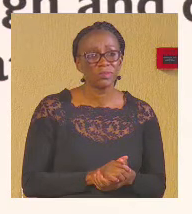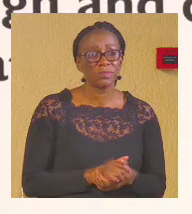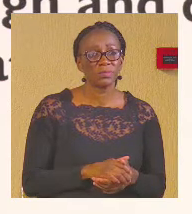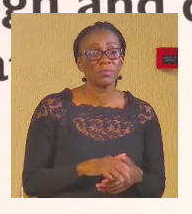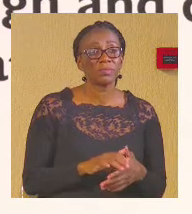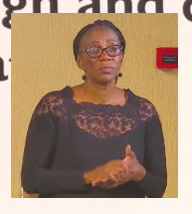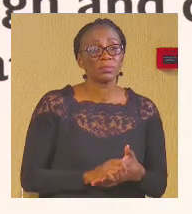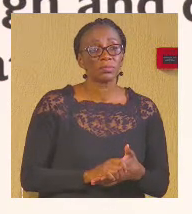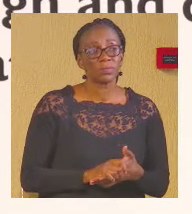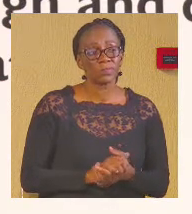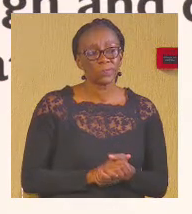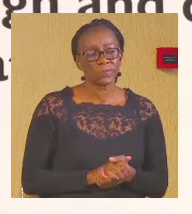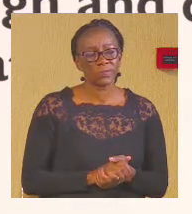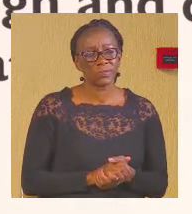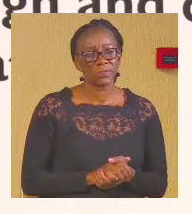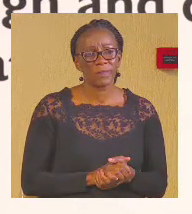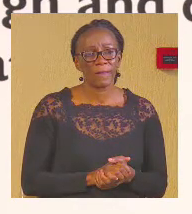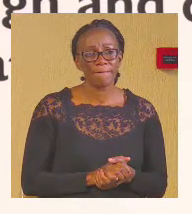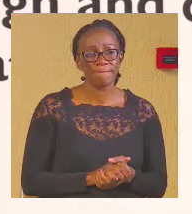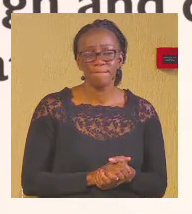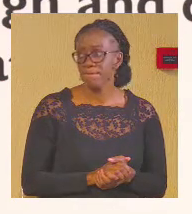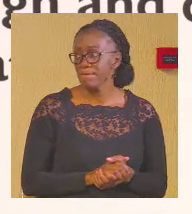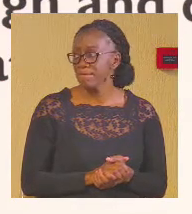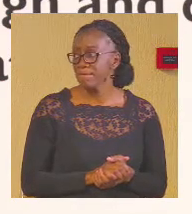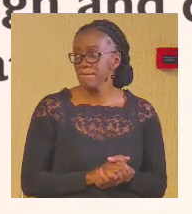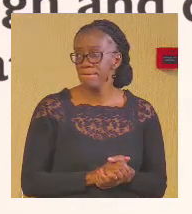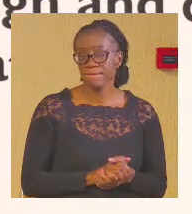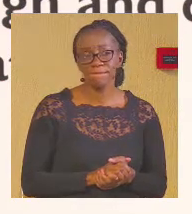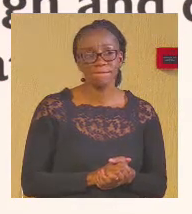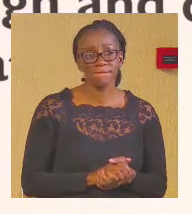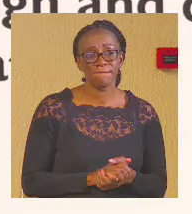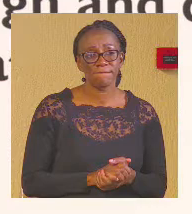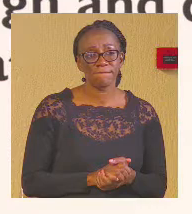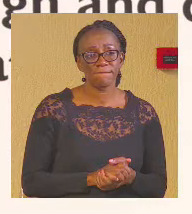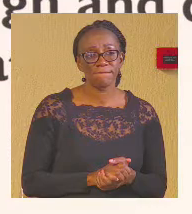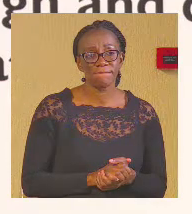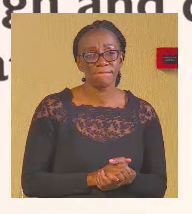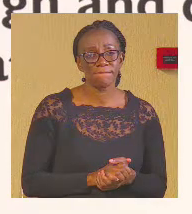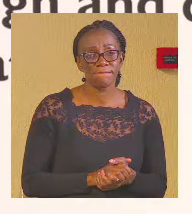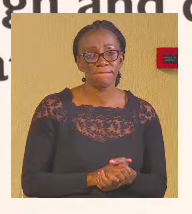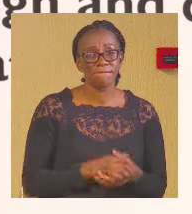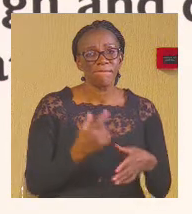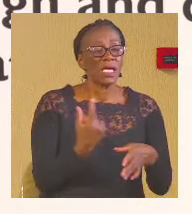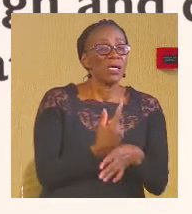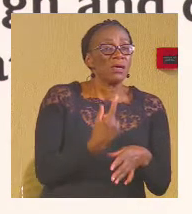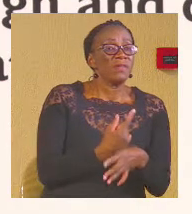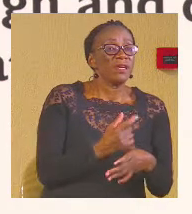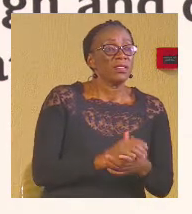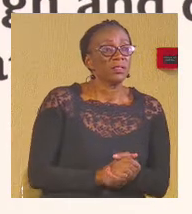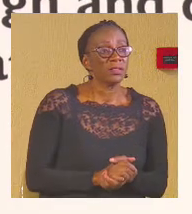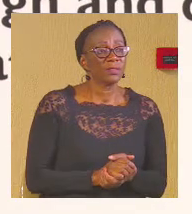of all we have to look in terms of international health regulations of 2005. Where we need to have